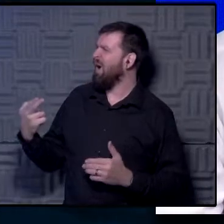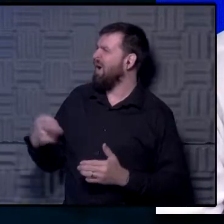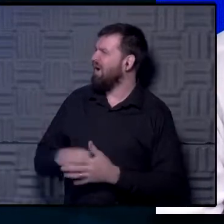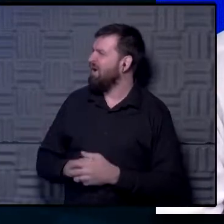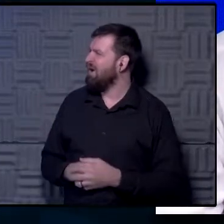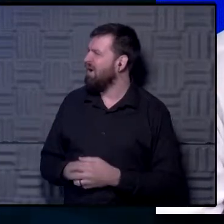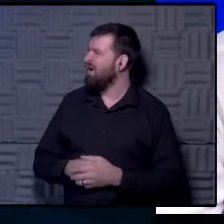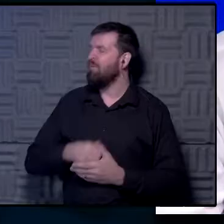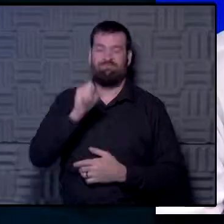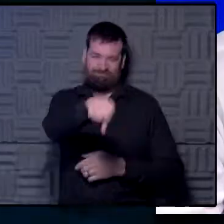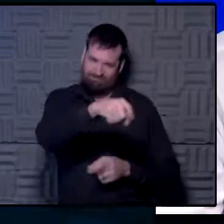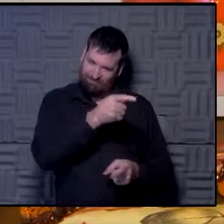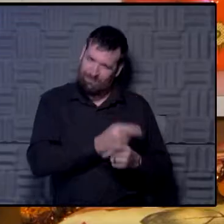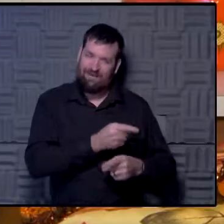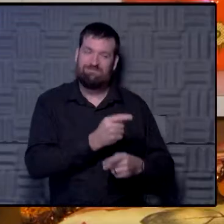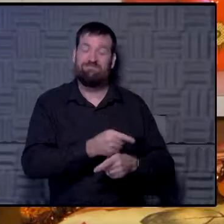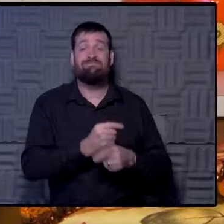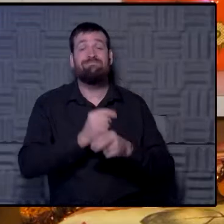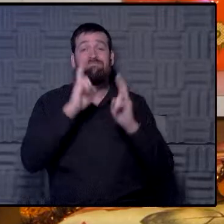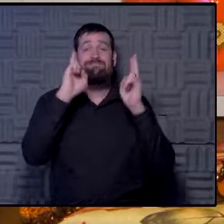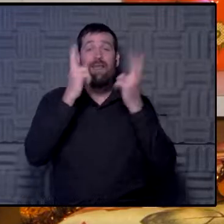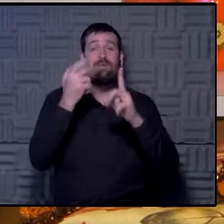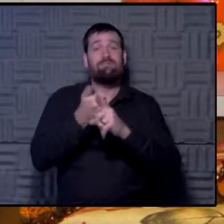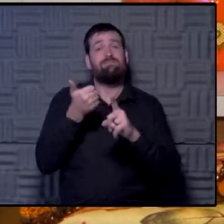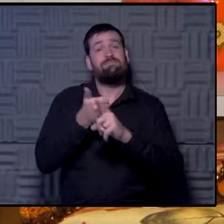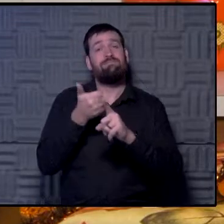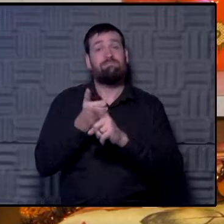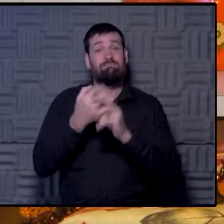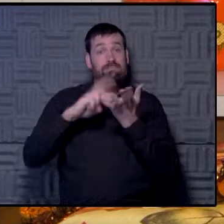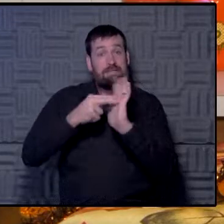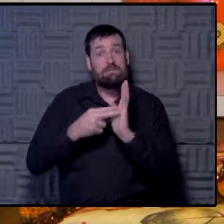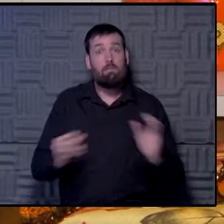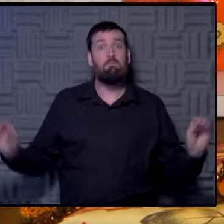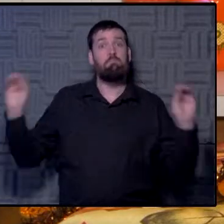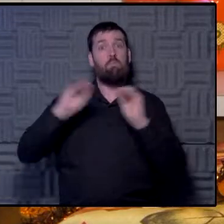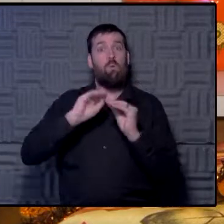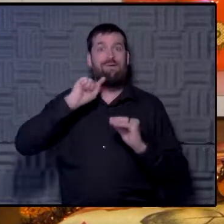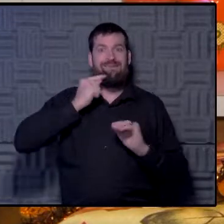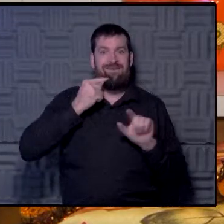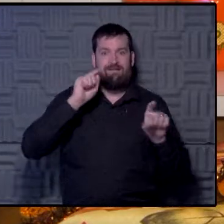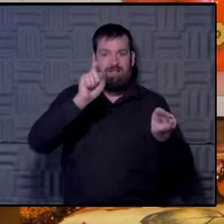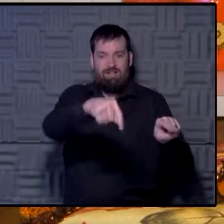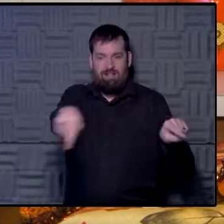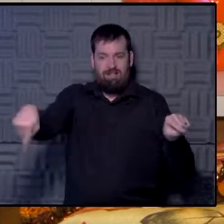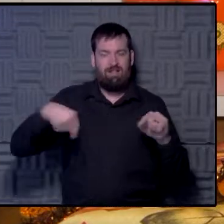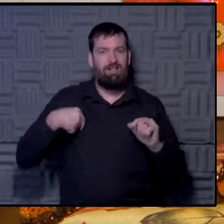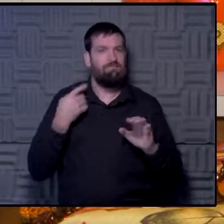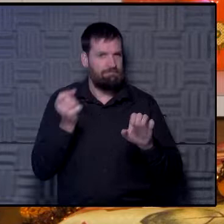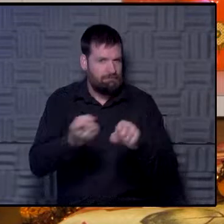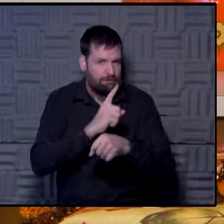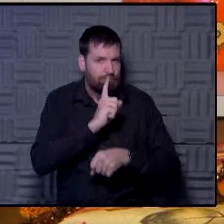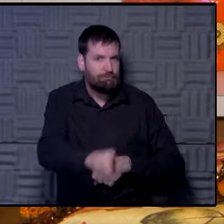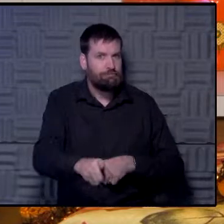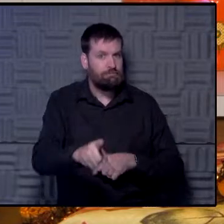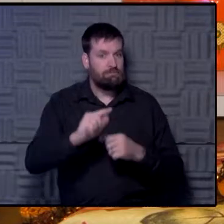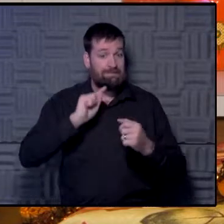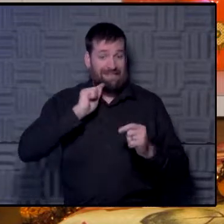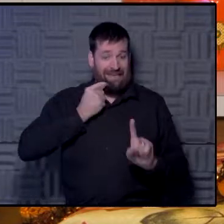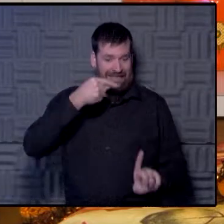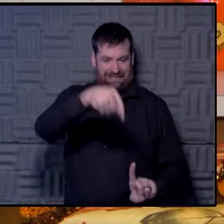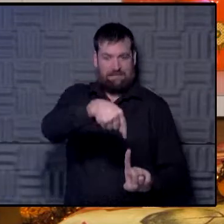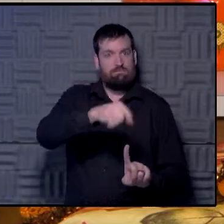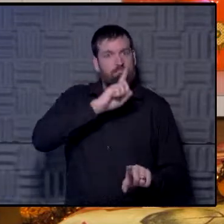Oh. Yeah, that's right. Halloween means there's more candy in the house, and you need to be sure that what you are eating